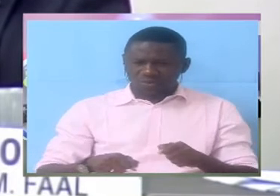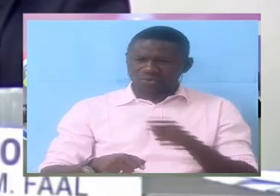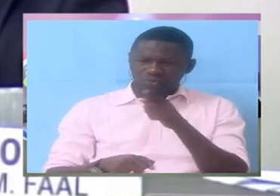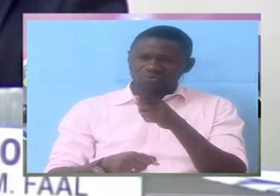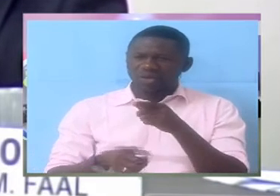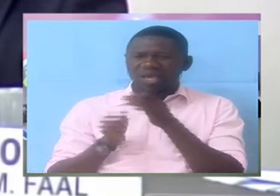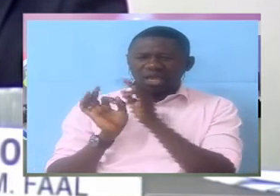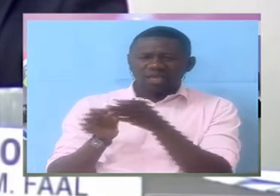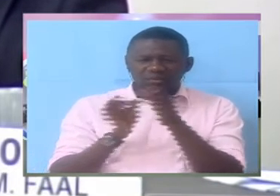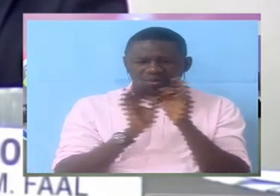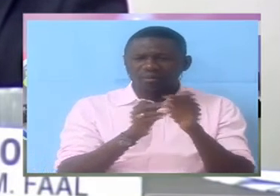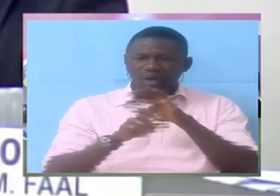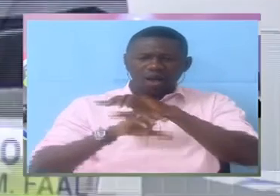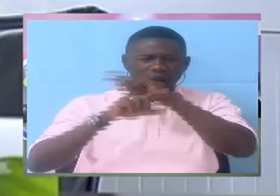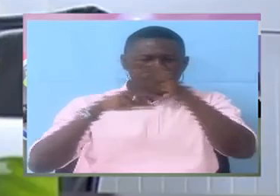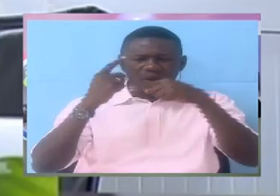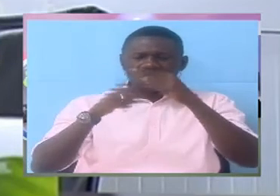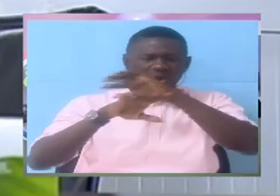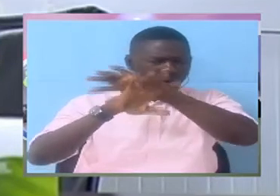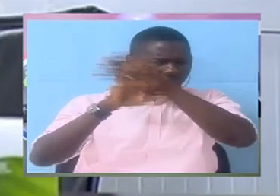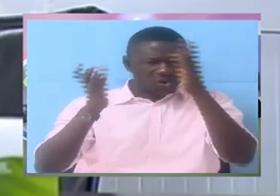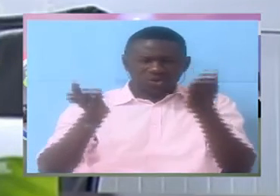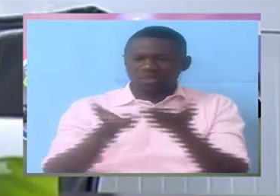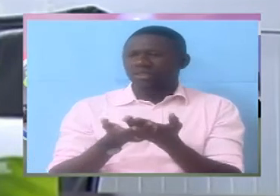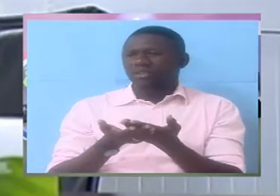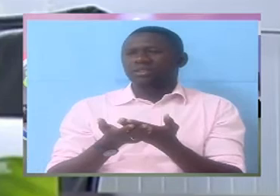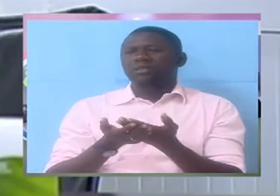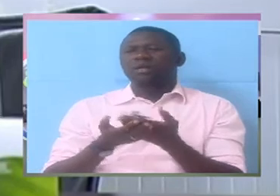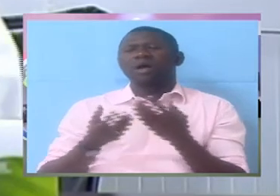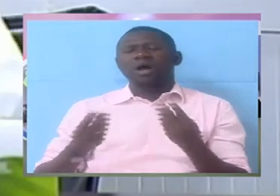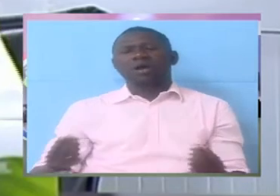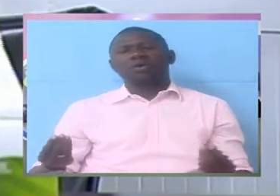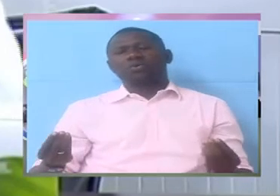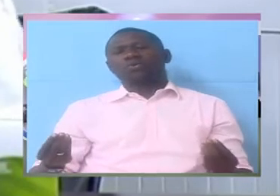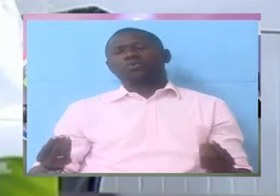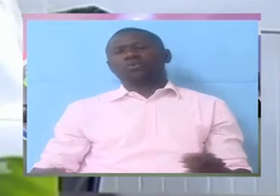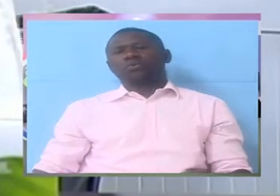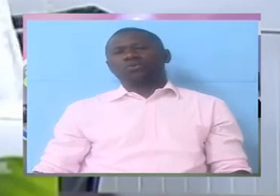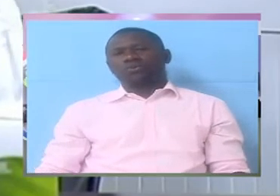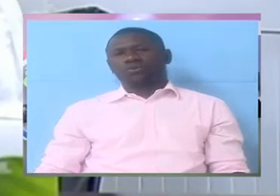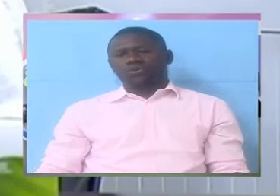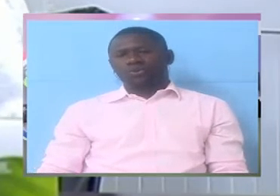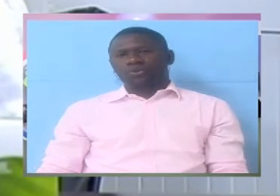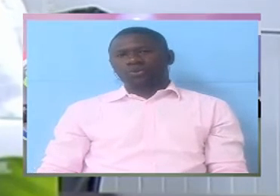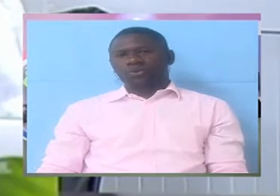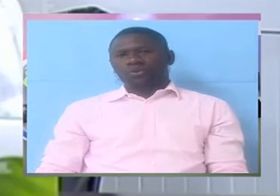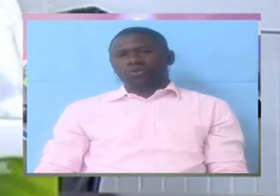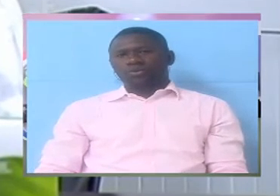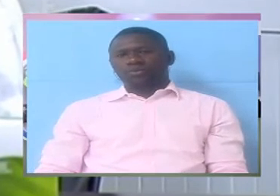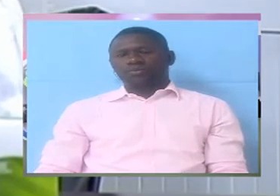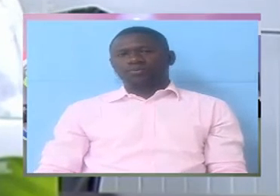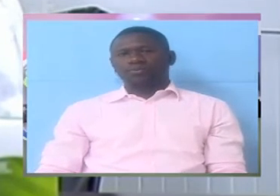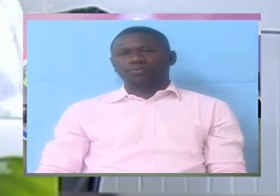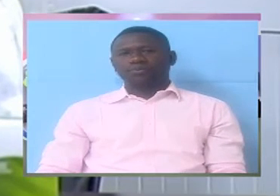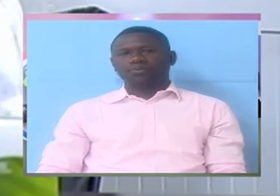details? Silang ninga tara mo seria ibe abekeno ran nyari lebe nko nyim be la nya nyim fo.